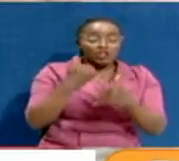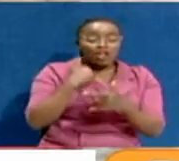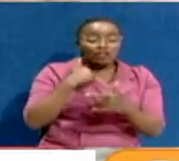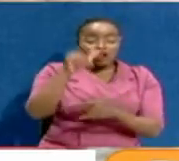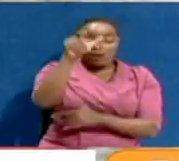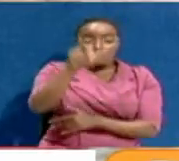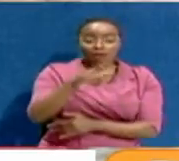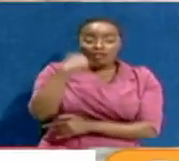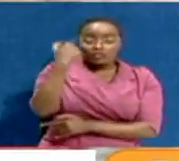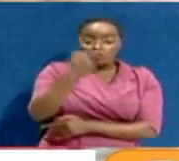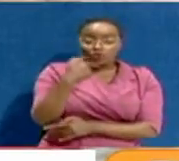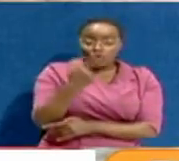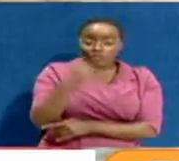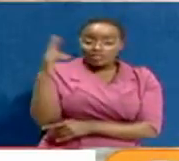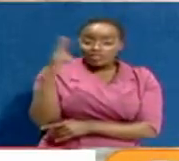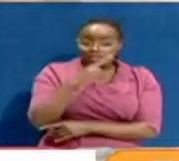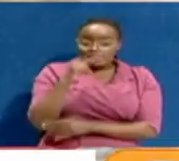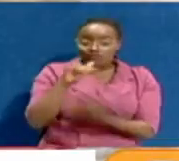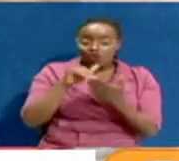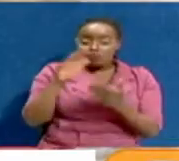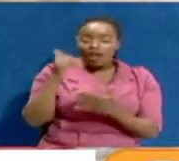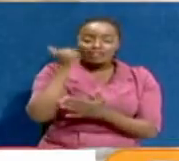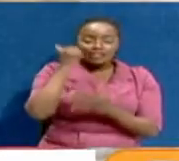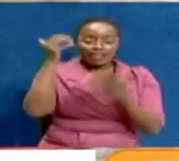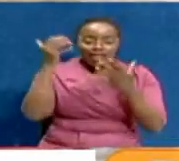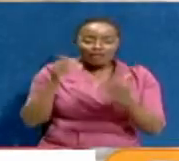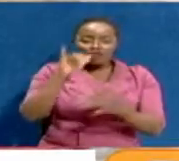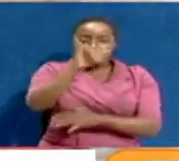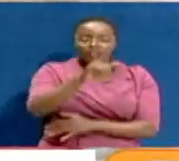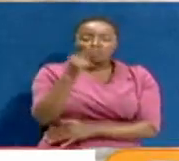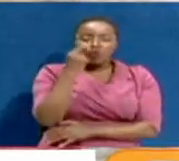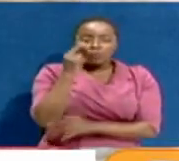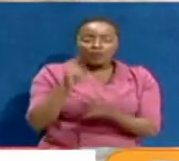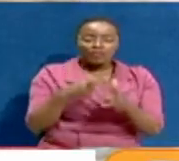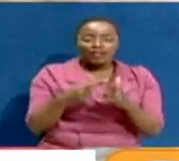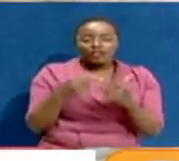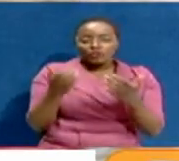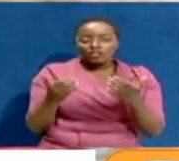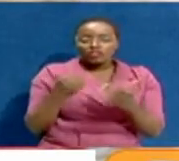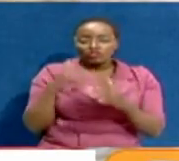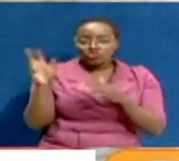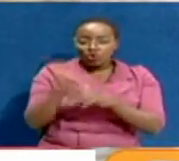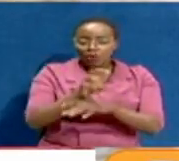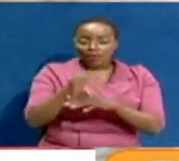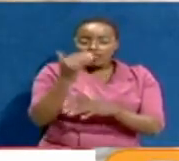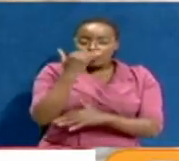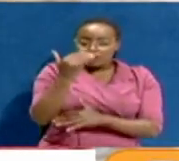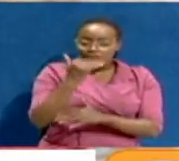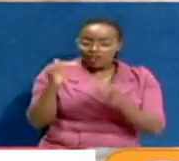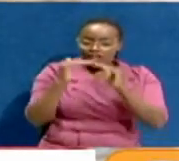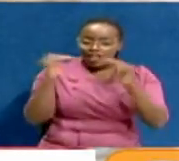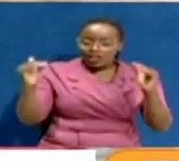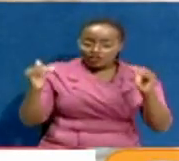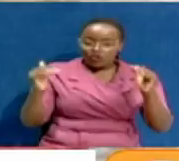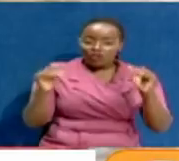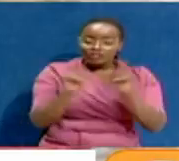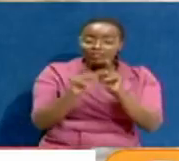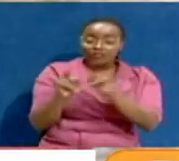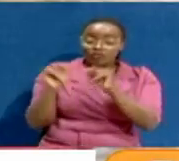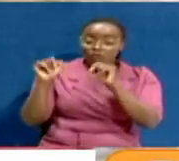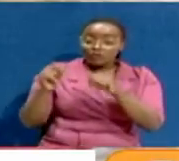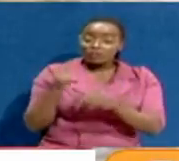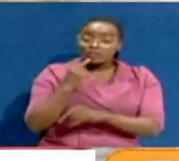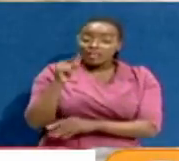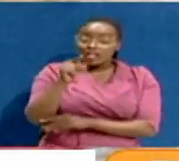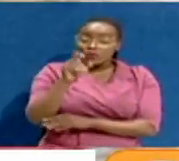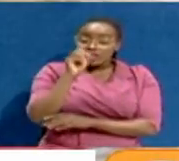have someone who is at risk for more severe disease who's staying at home, then you may want to monitor their oxygen saturation so that it